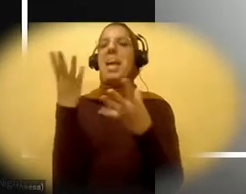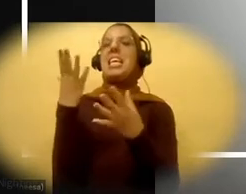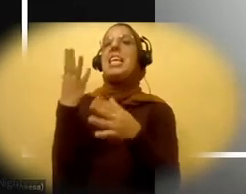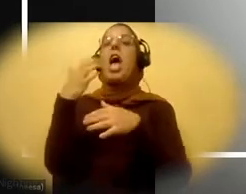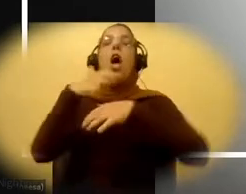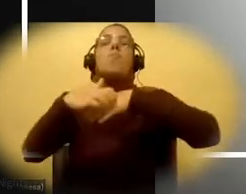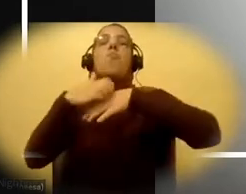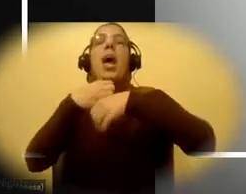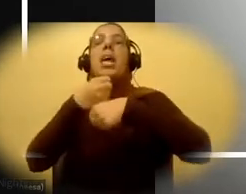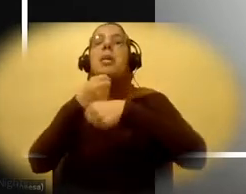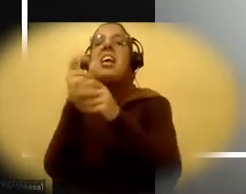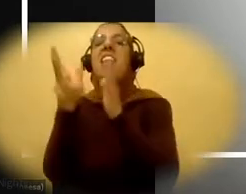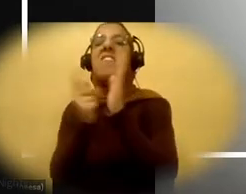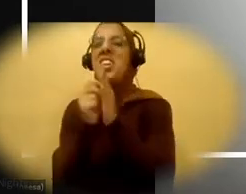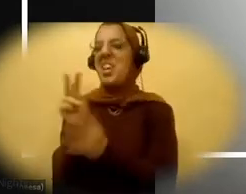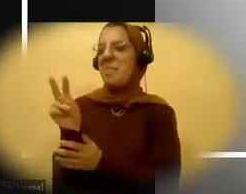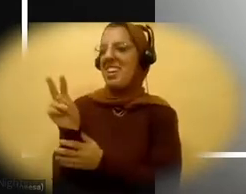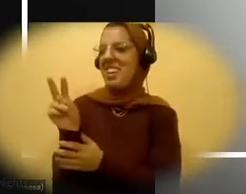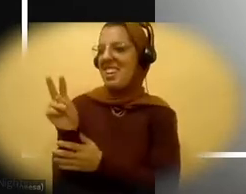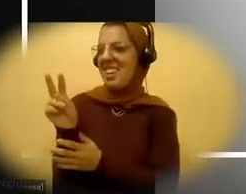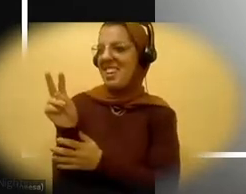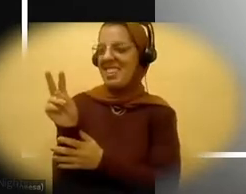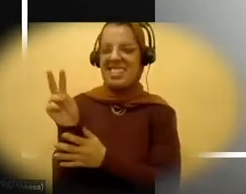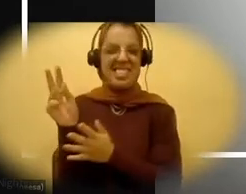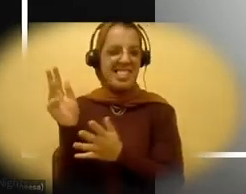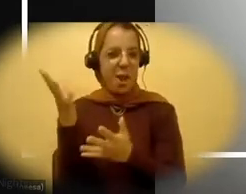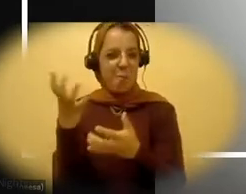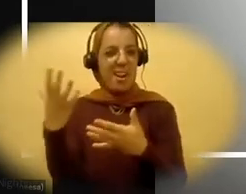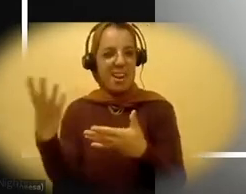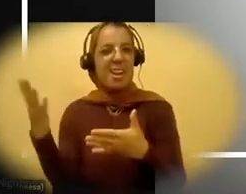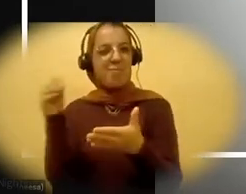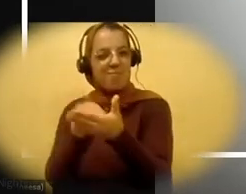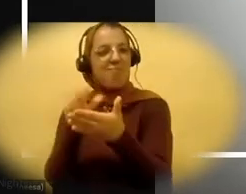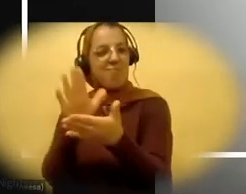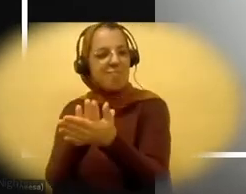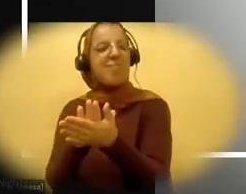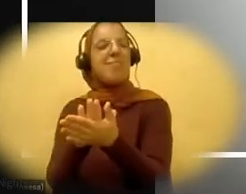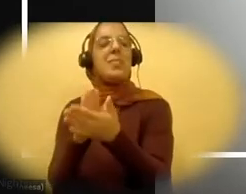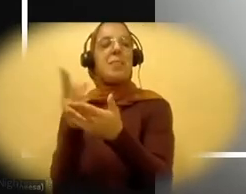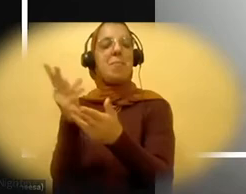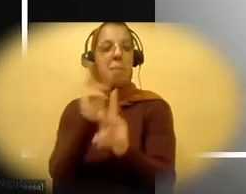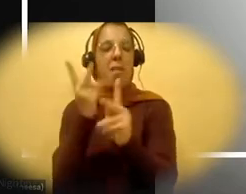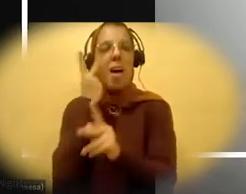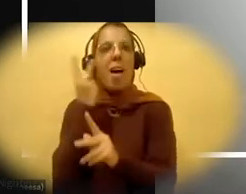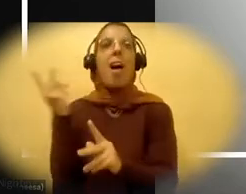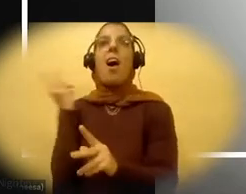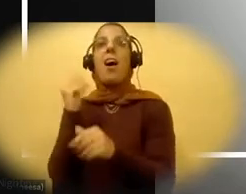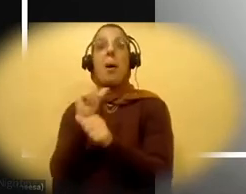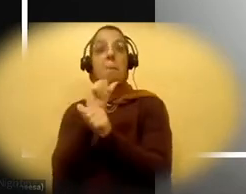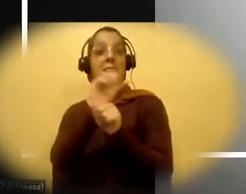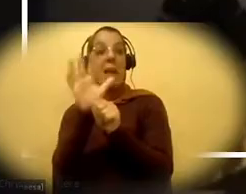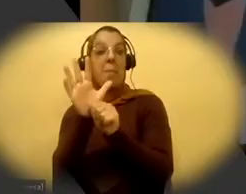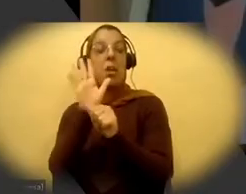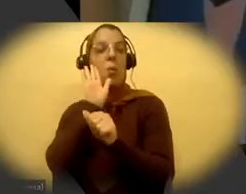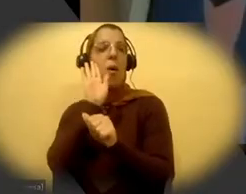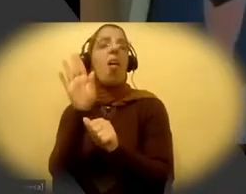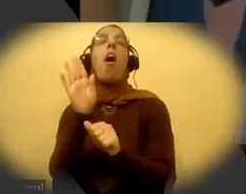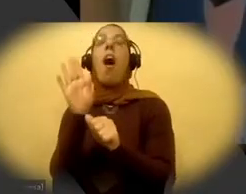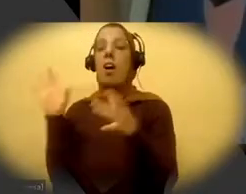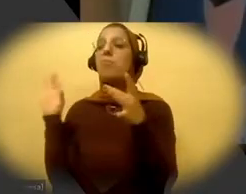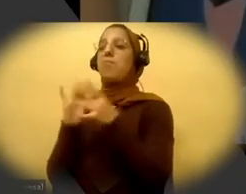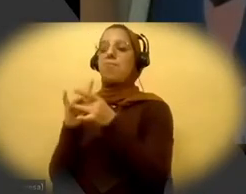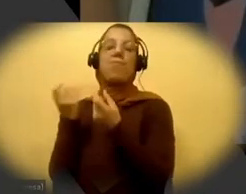know, all of us to put it in a place where we can all look back and find something fun and relatable to. Nice.